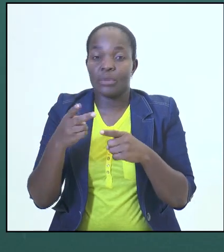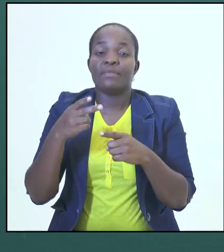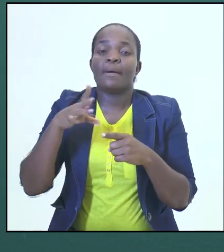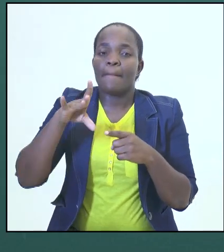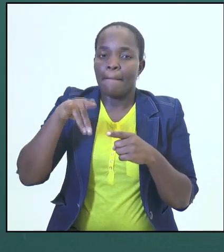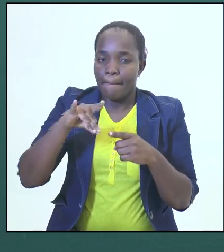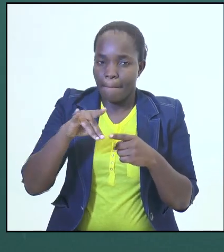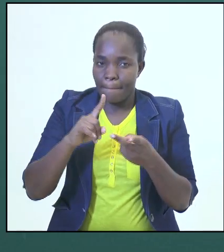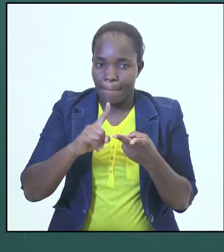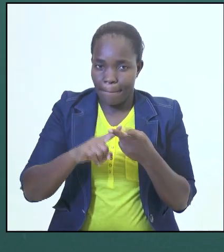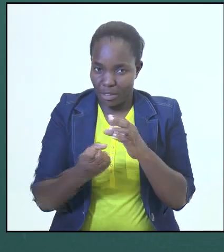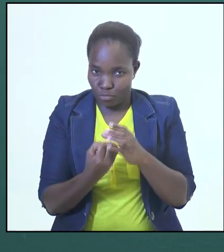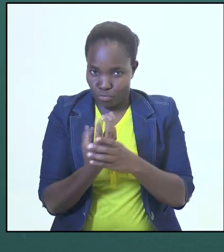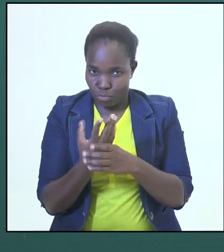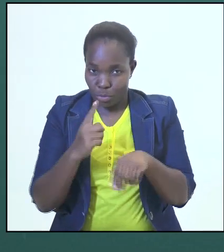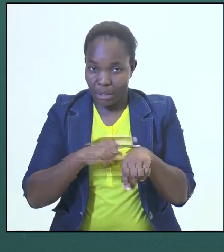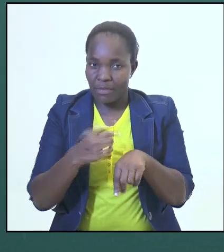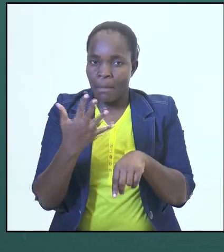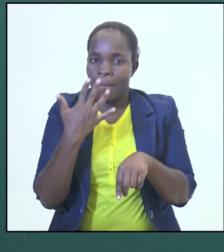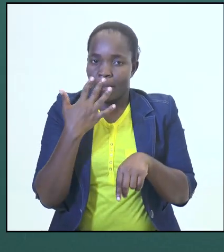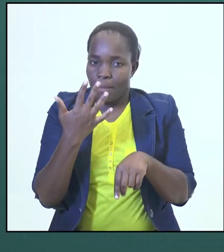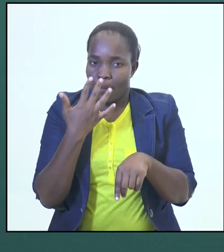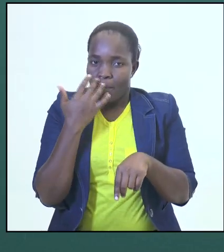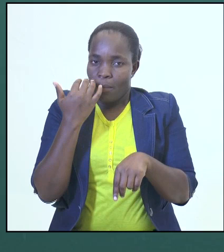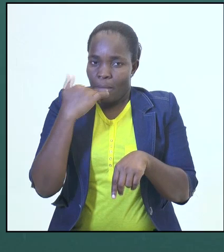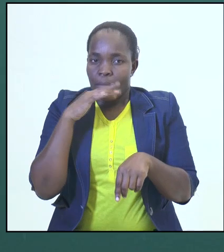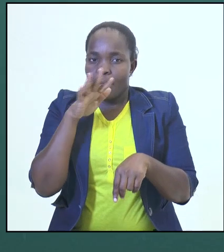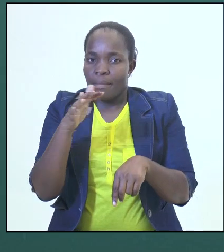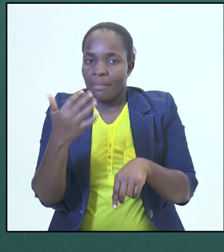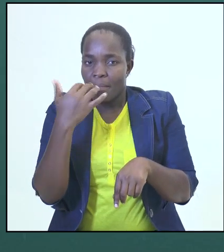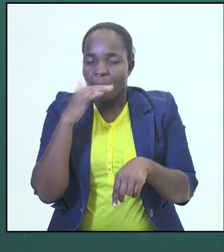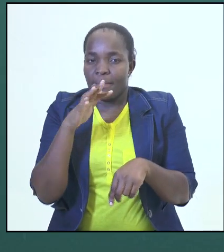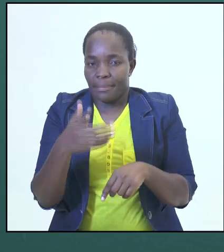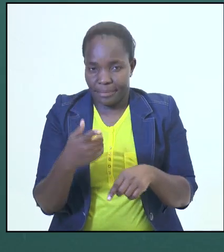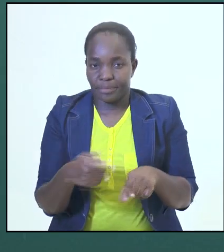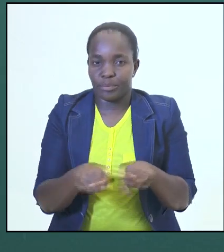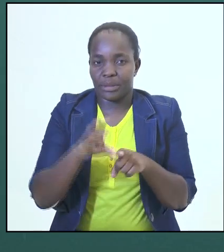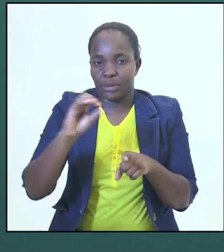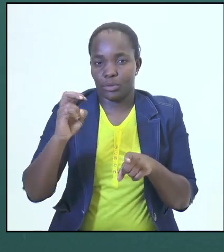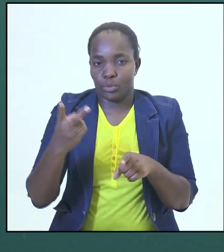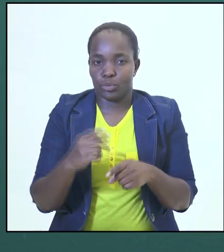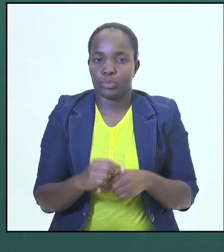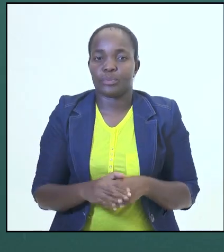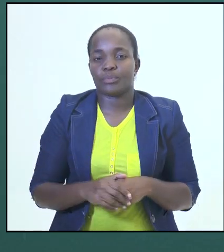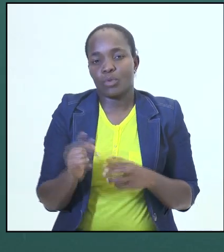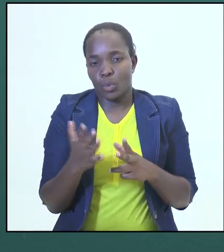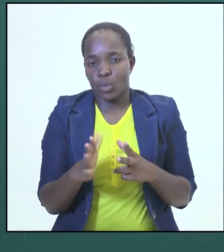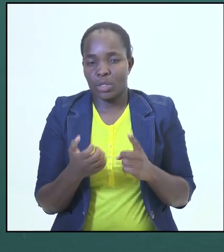breathe out during respiration. Water enters the plant from the ground through their